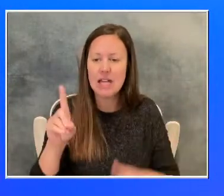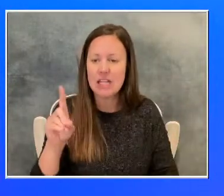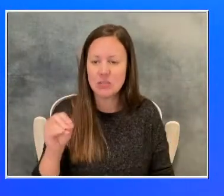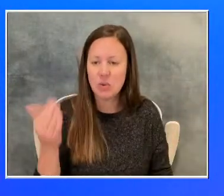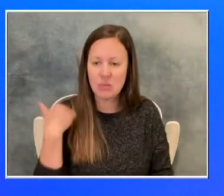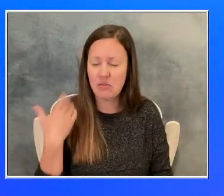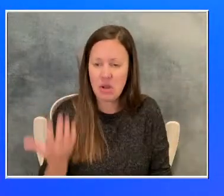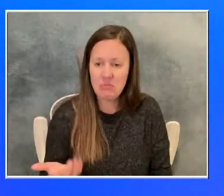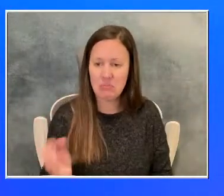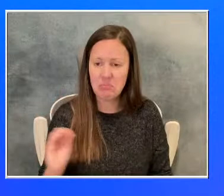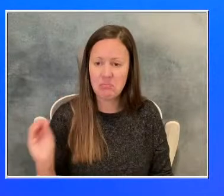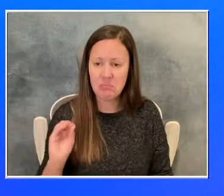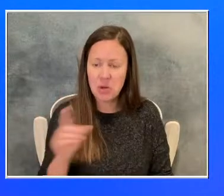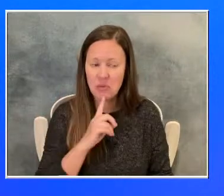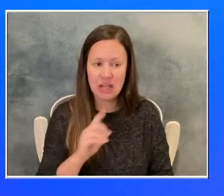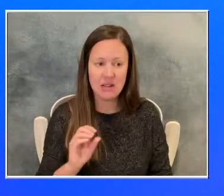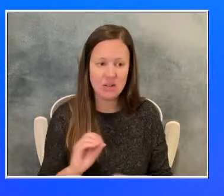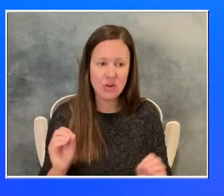have depression,